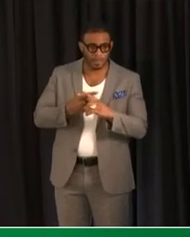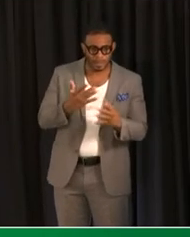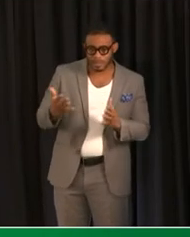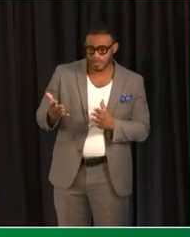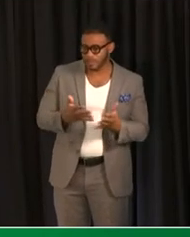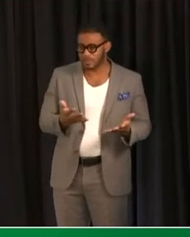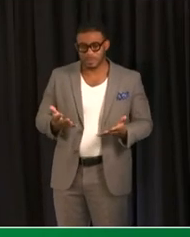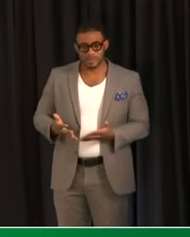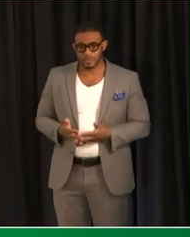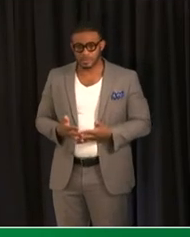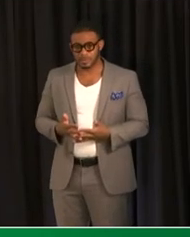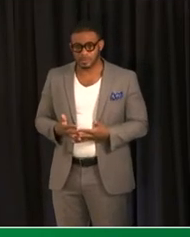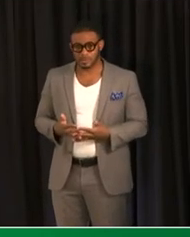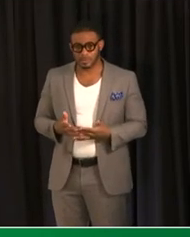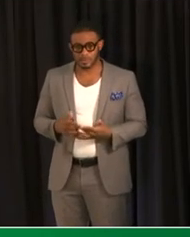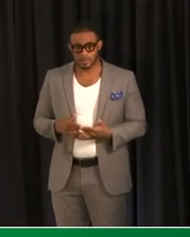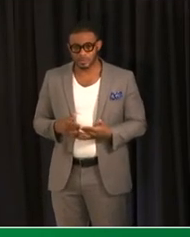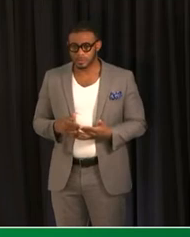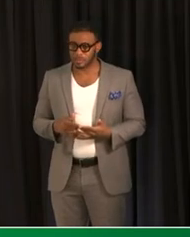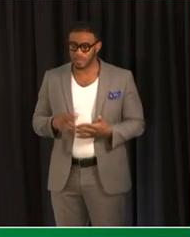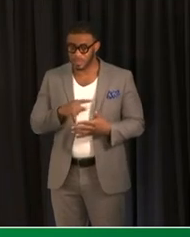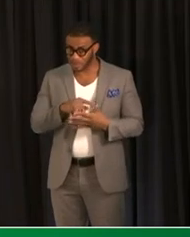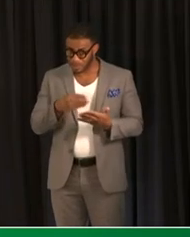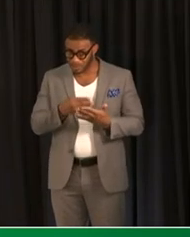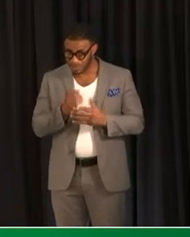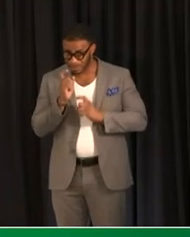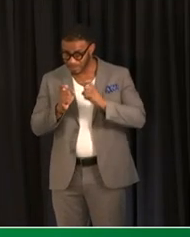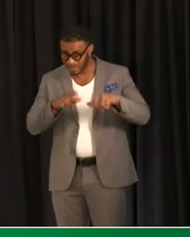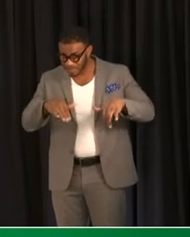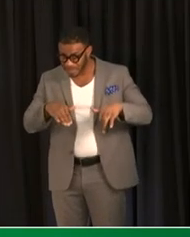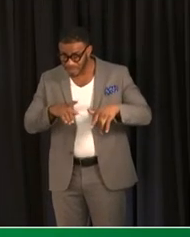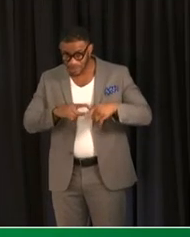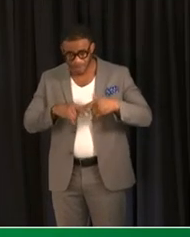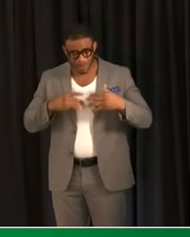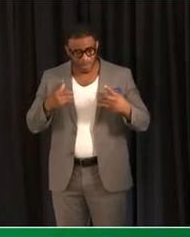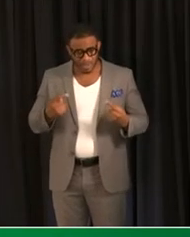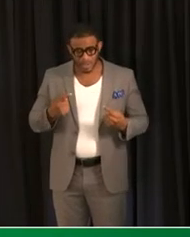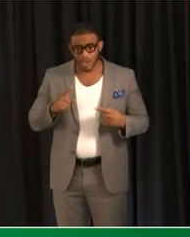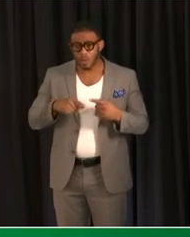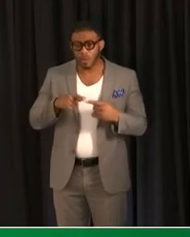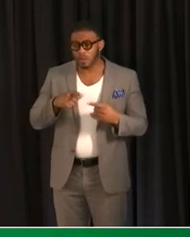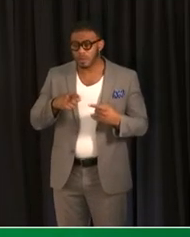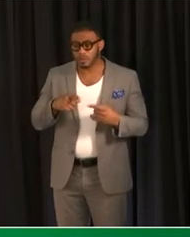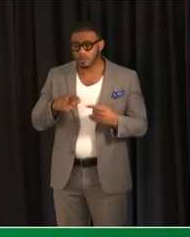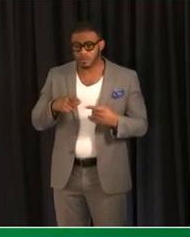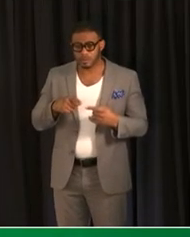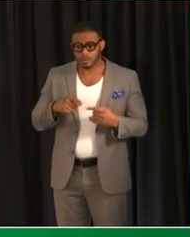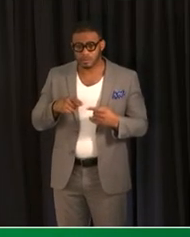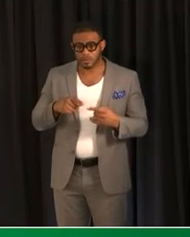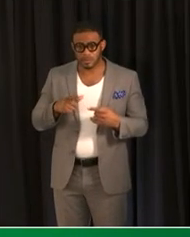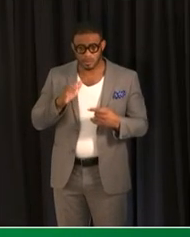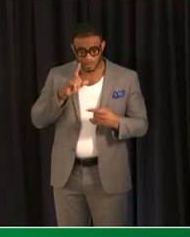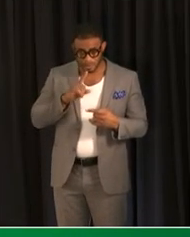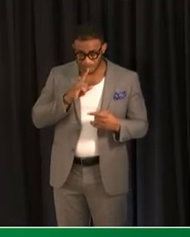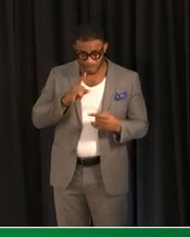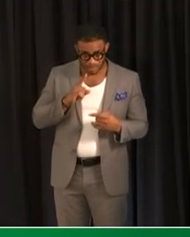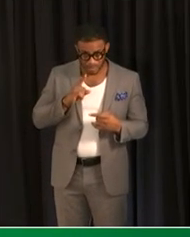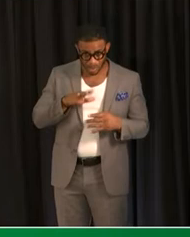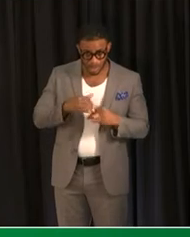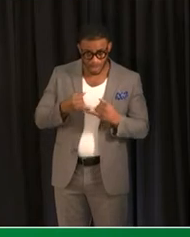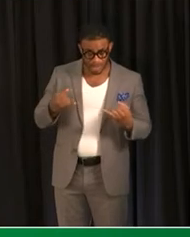some months to us? Have those funds been allocated yet? And when will